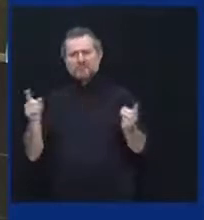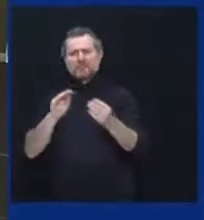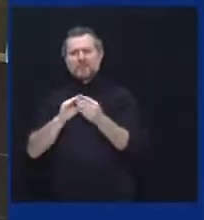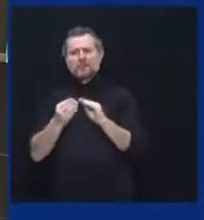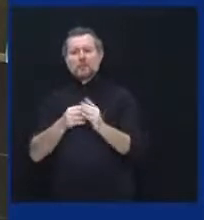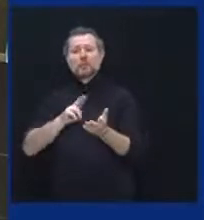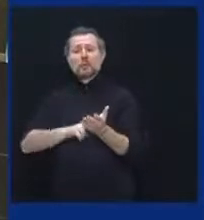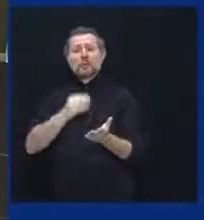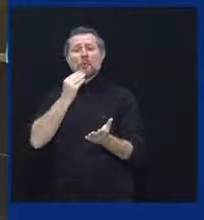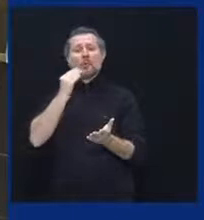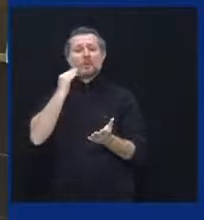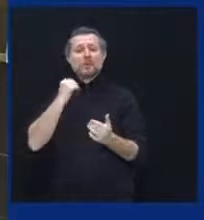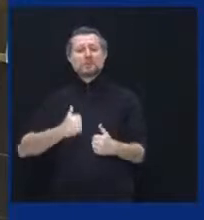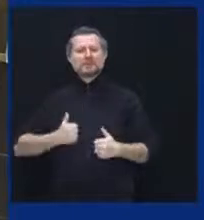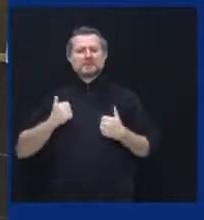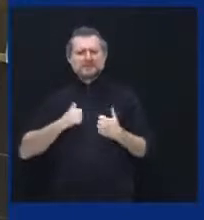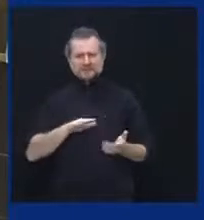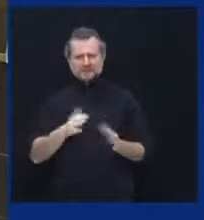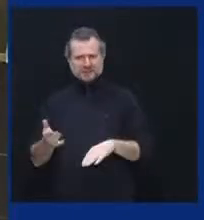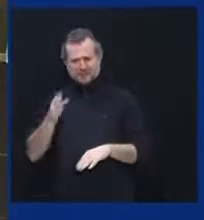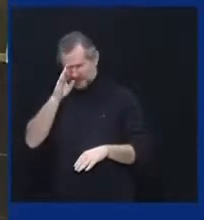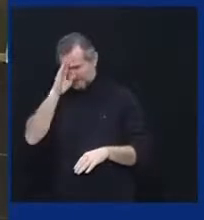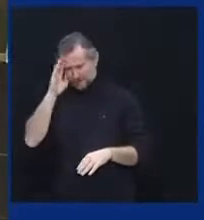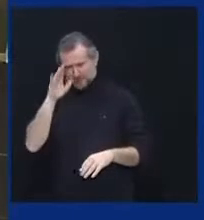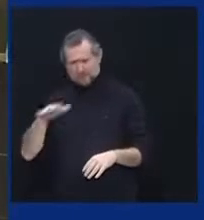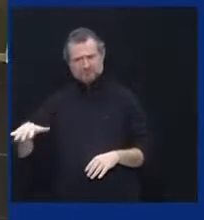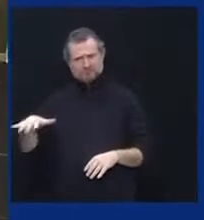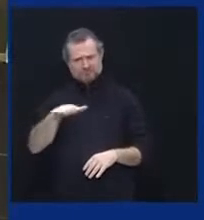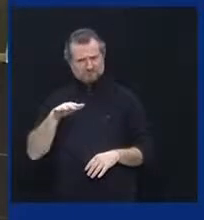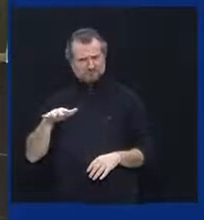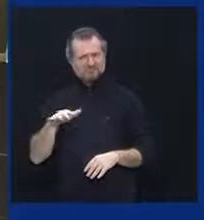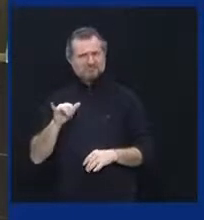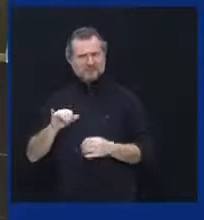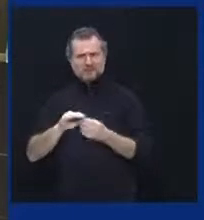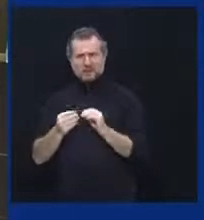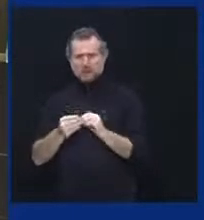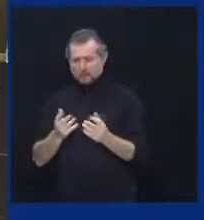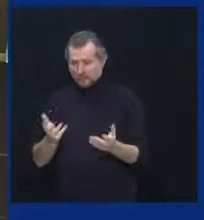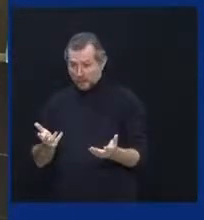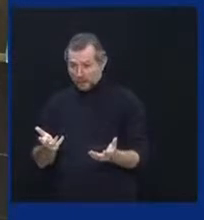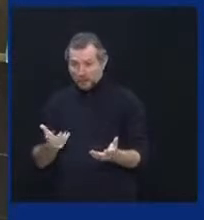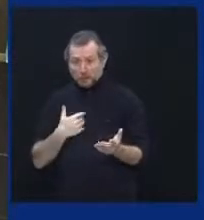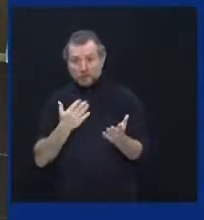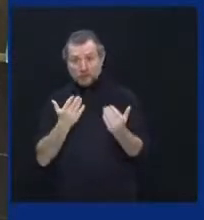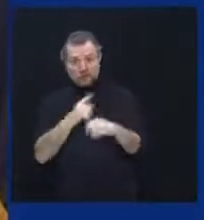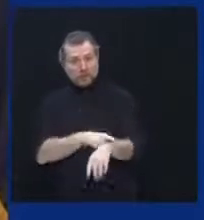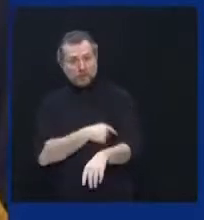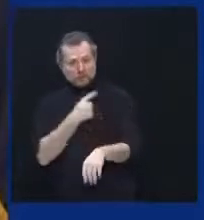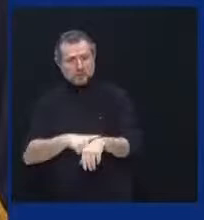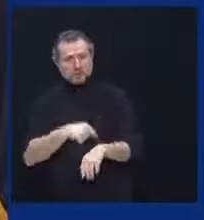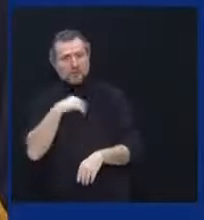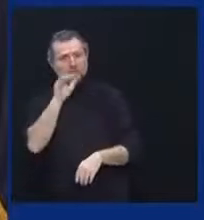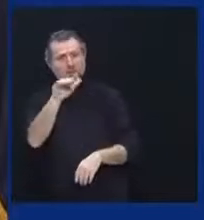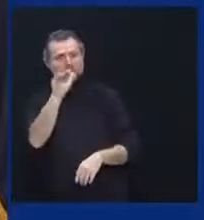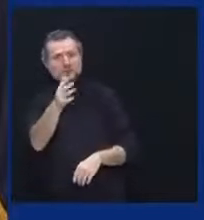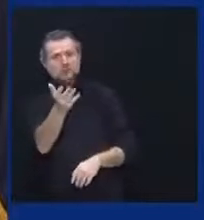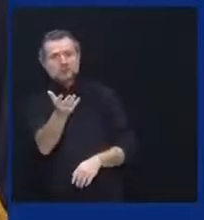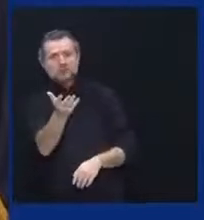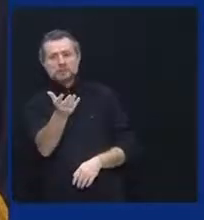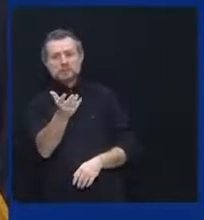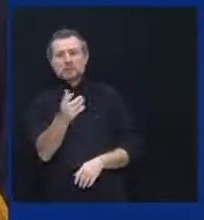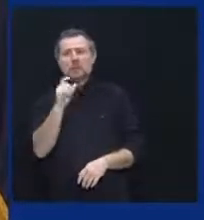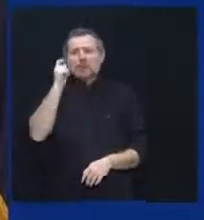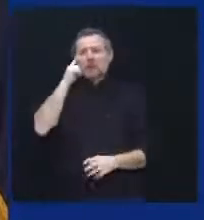home residents who died in a hospital, which is a number that we've been looking for quite a while? Let me ask Dr.